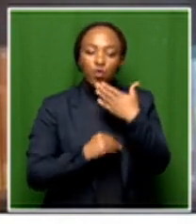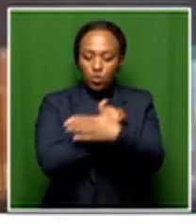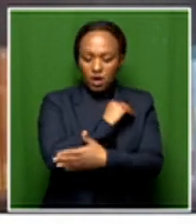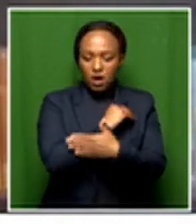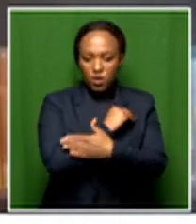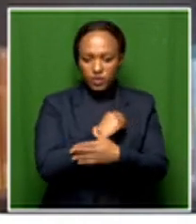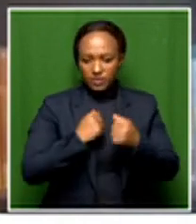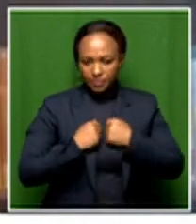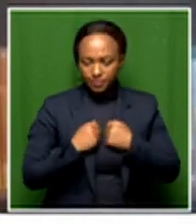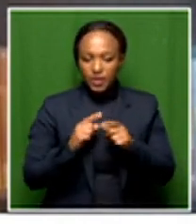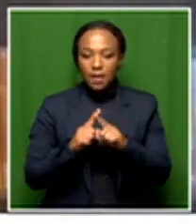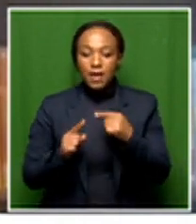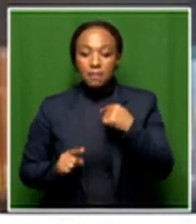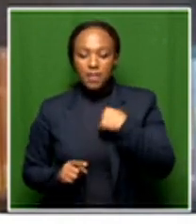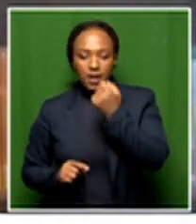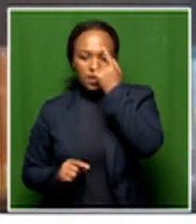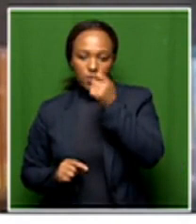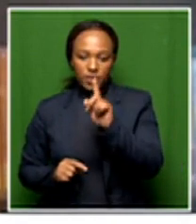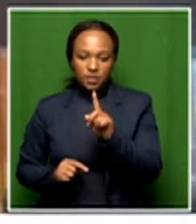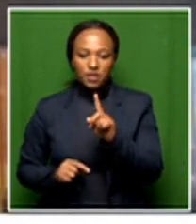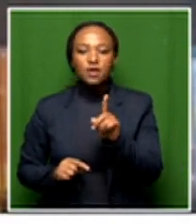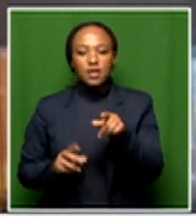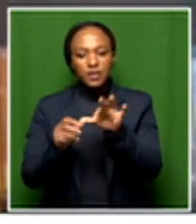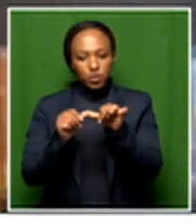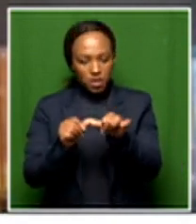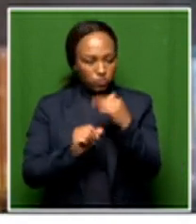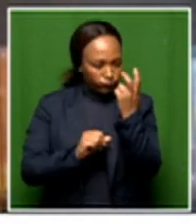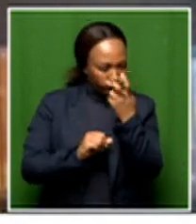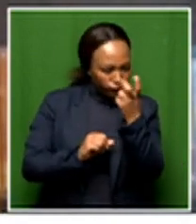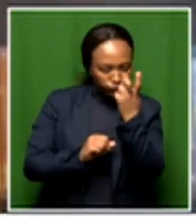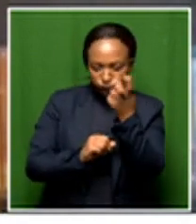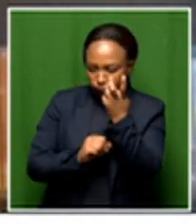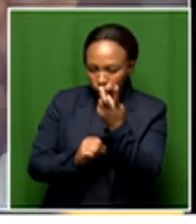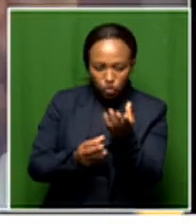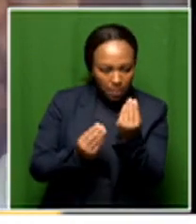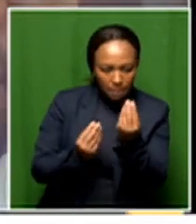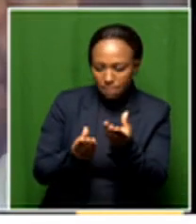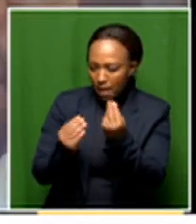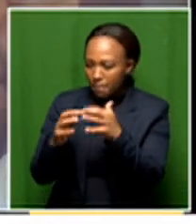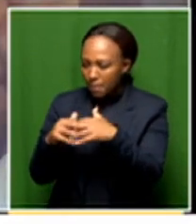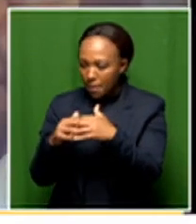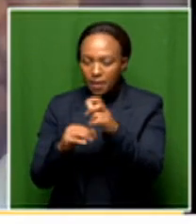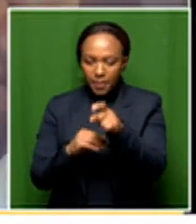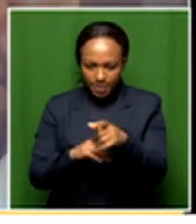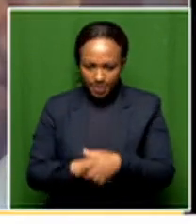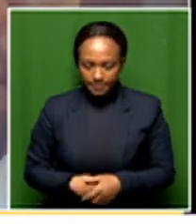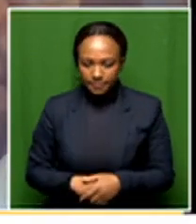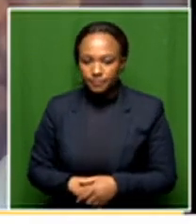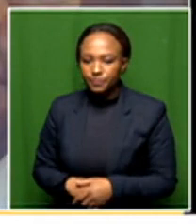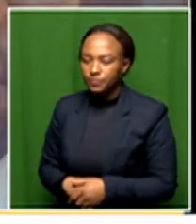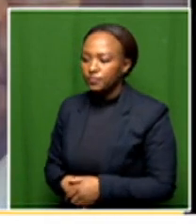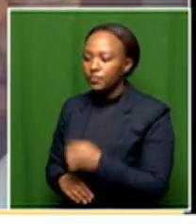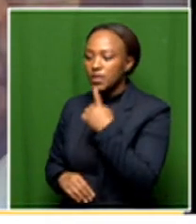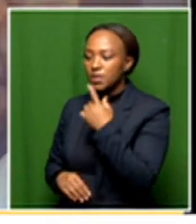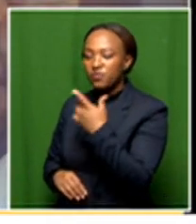country. But my sense is that they will have to keep on exploring. And just finally, Prince, with regard to, as you say, Herman